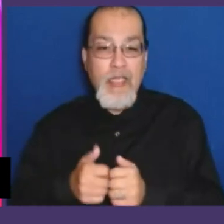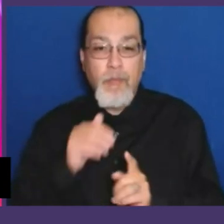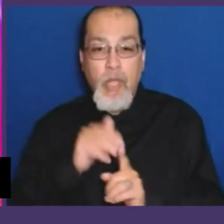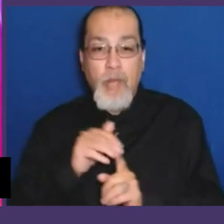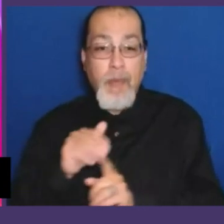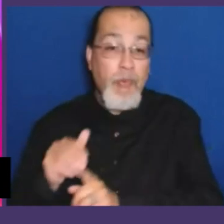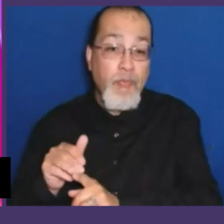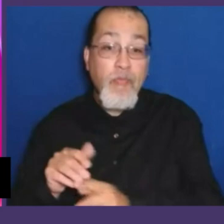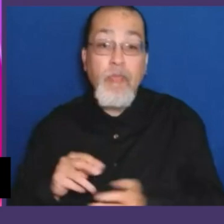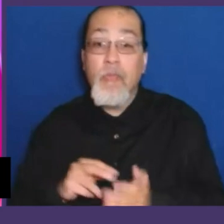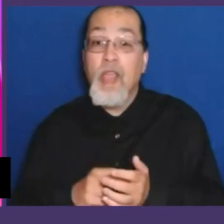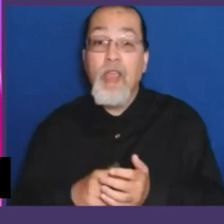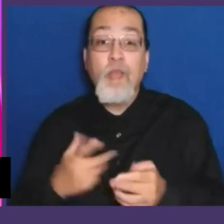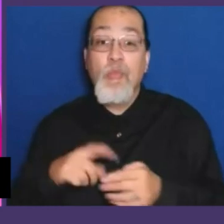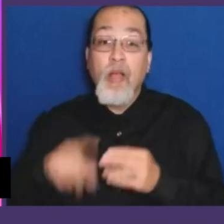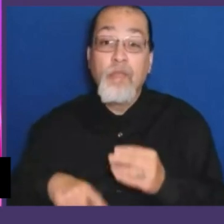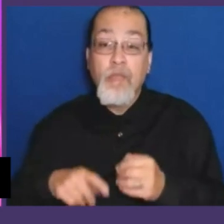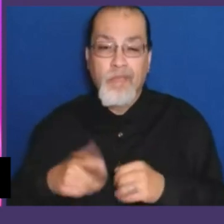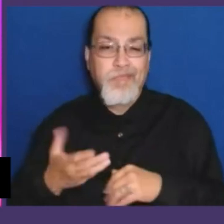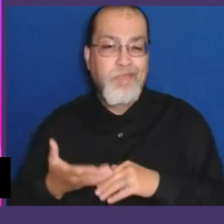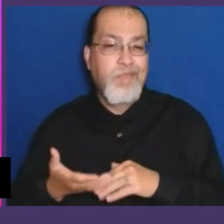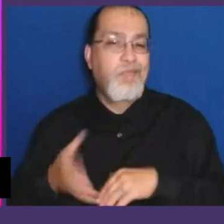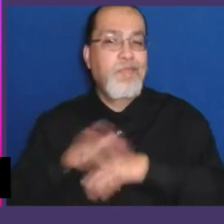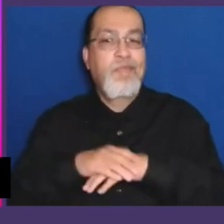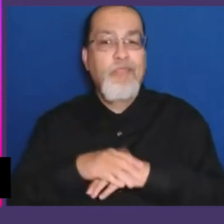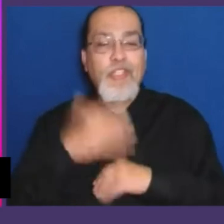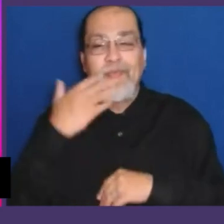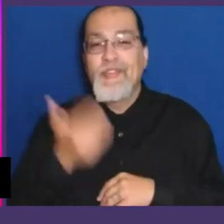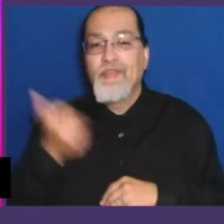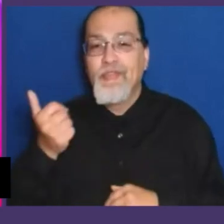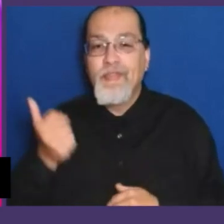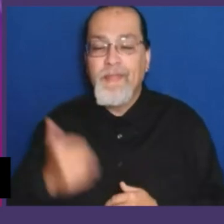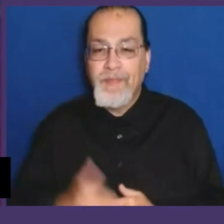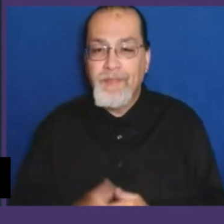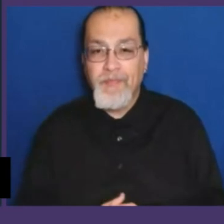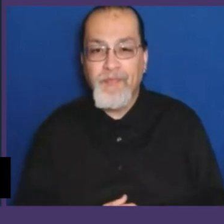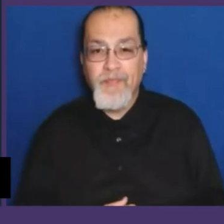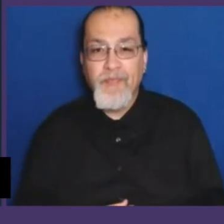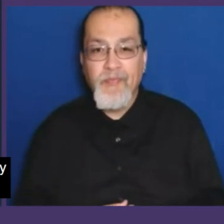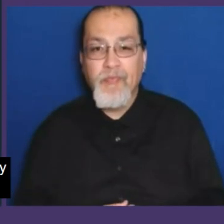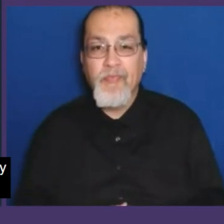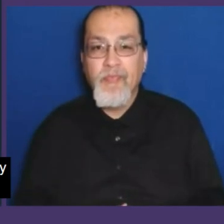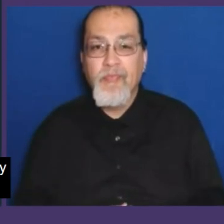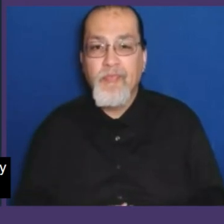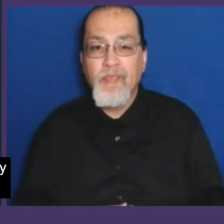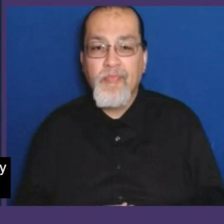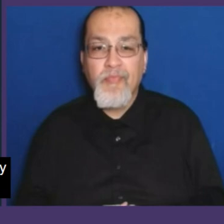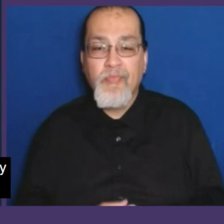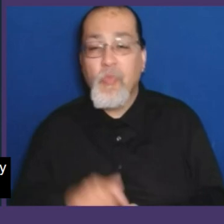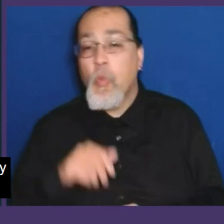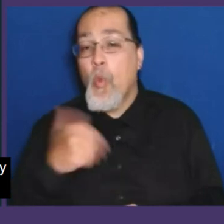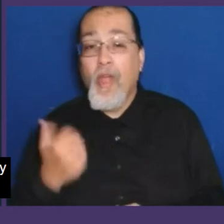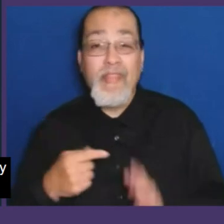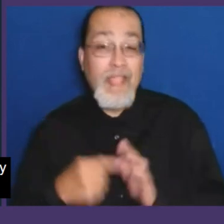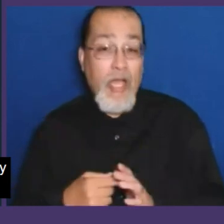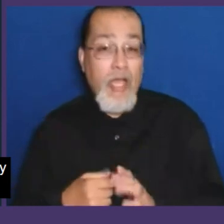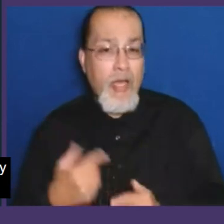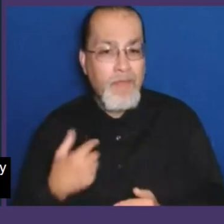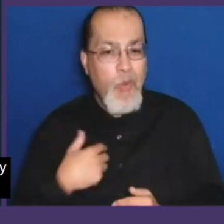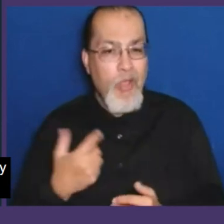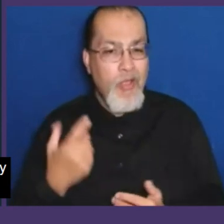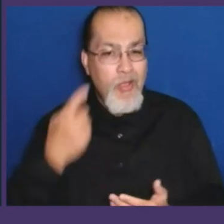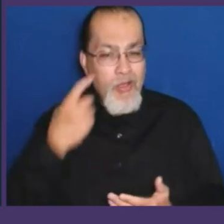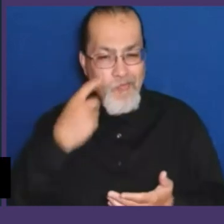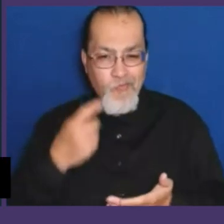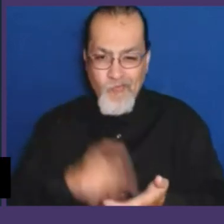time. Here's another example. This one is called self-consistency. We saw that we had the ability to start writing, and then